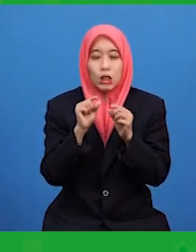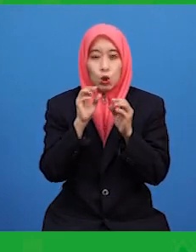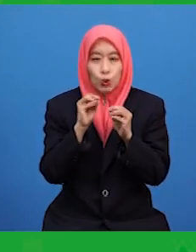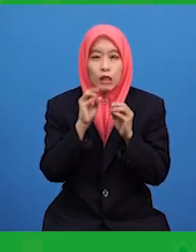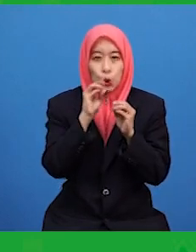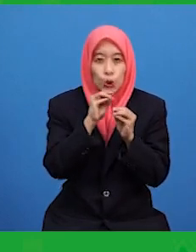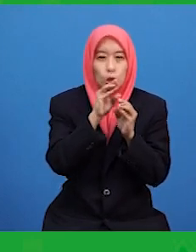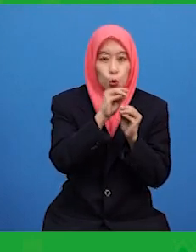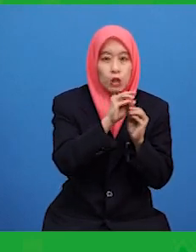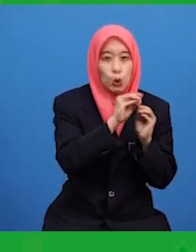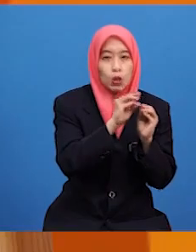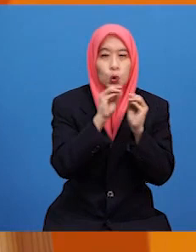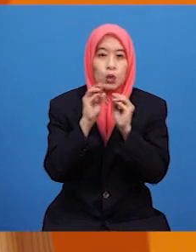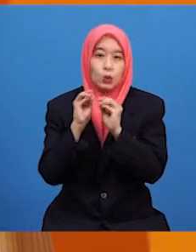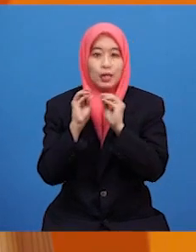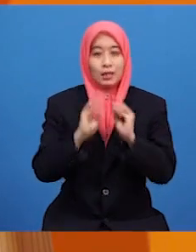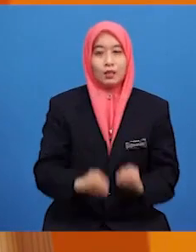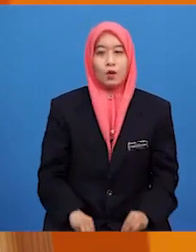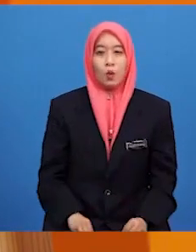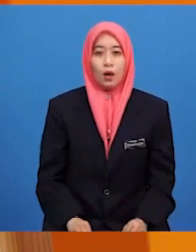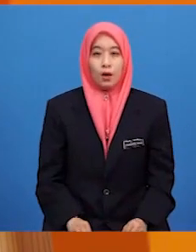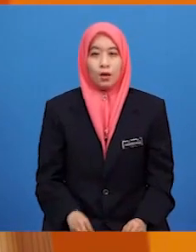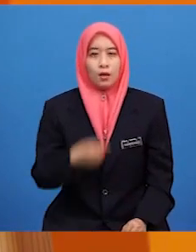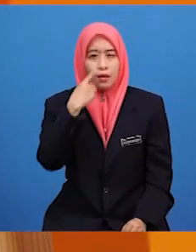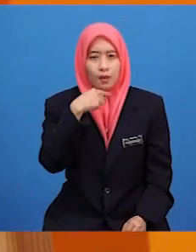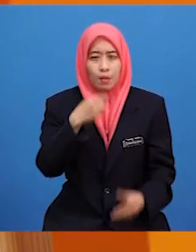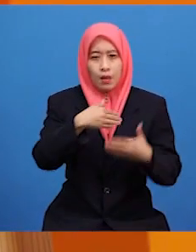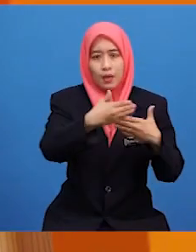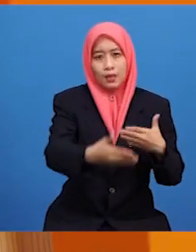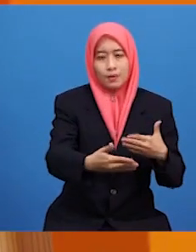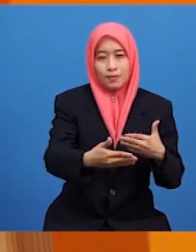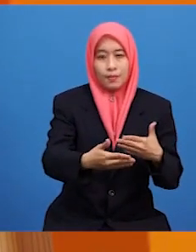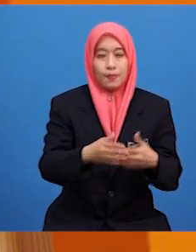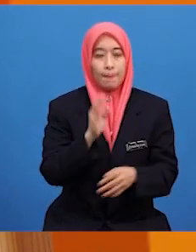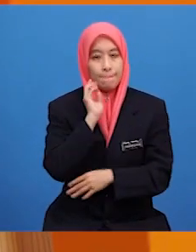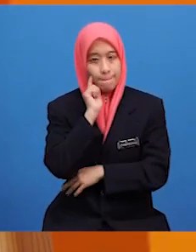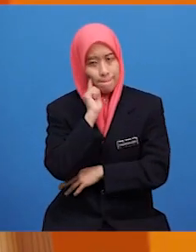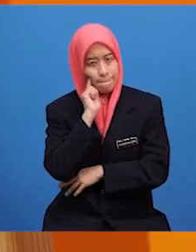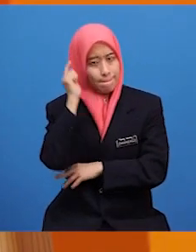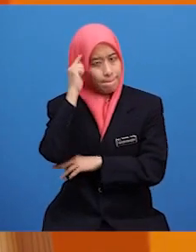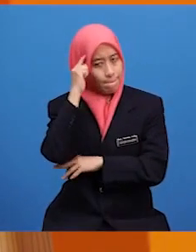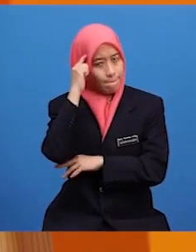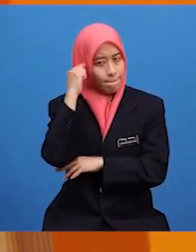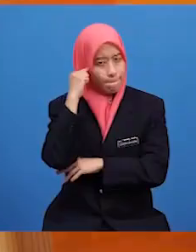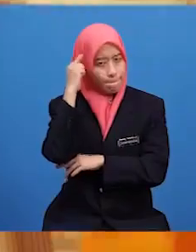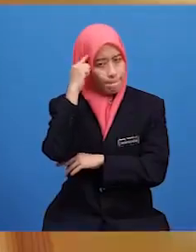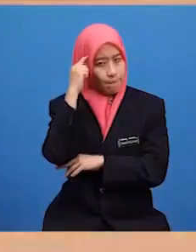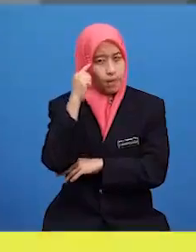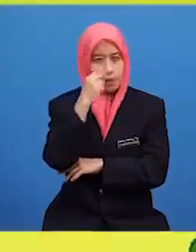Squeak, squeak, squeak. Who is next? Let me see